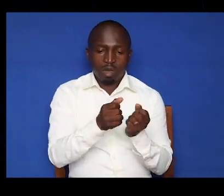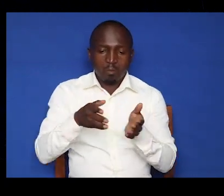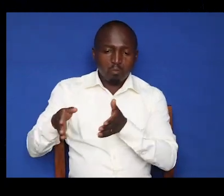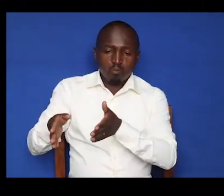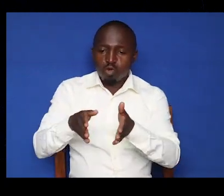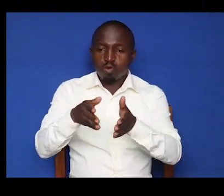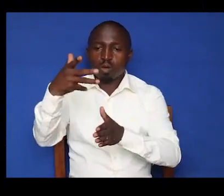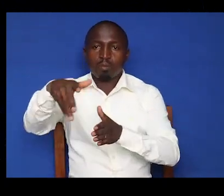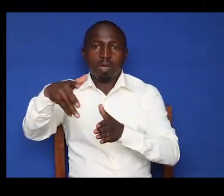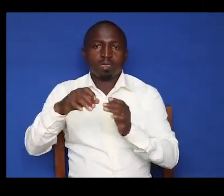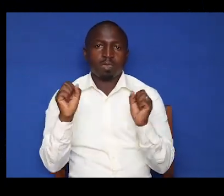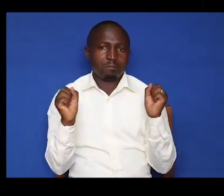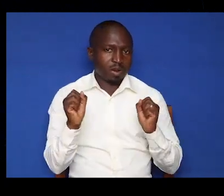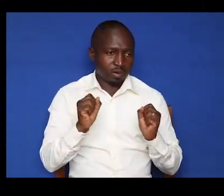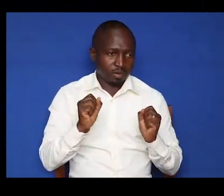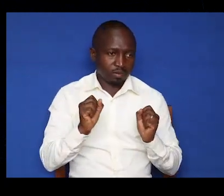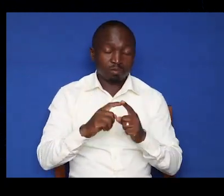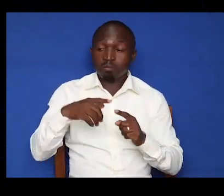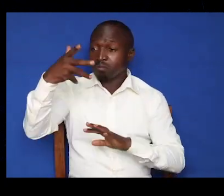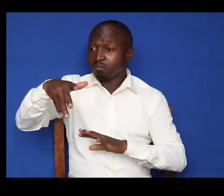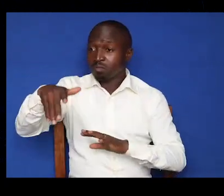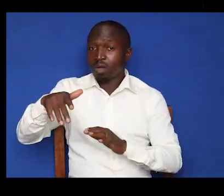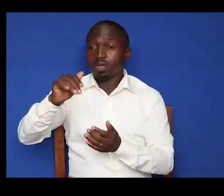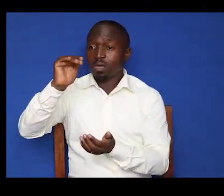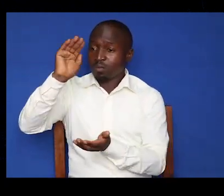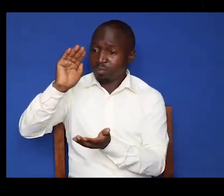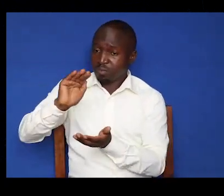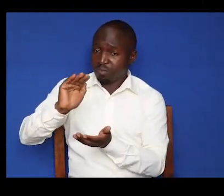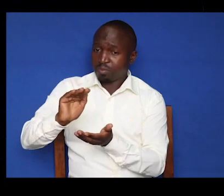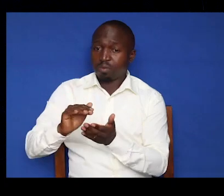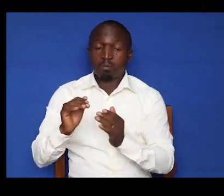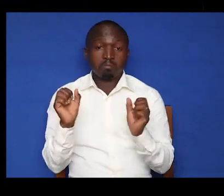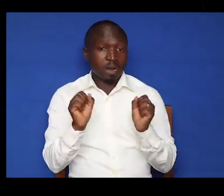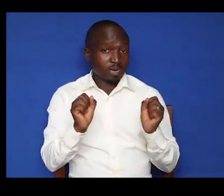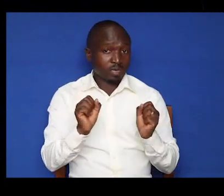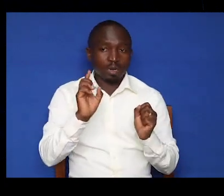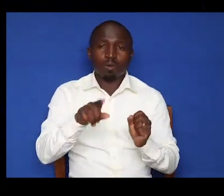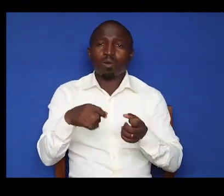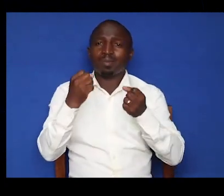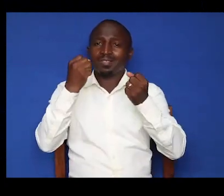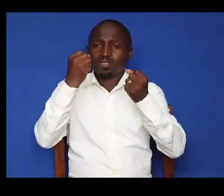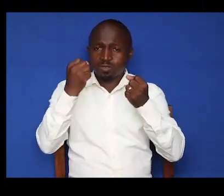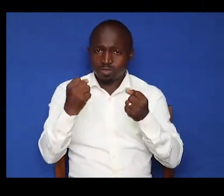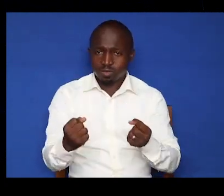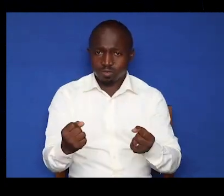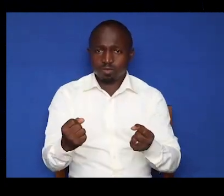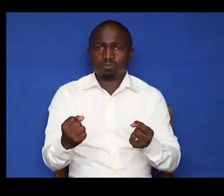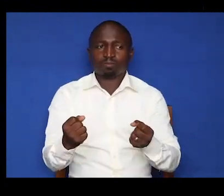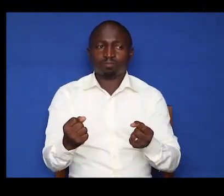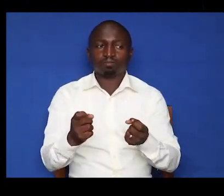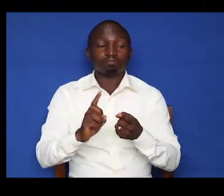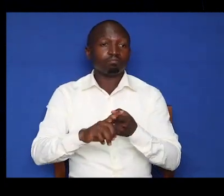currents. Water, by being cooled, made denser, and because of